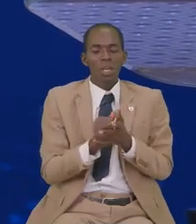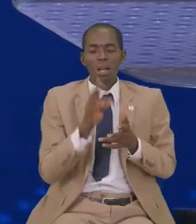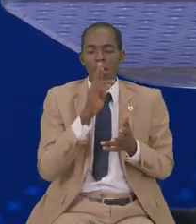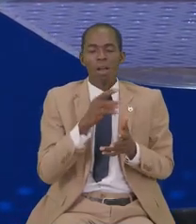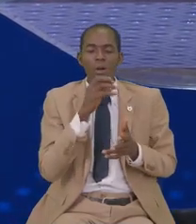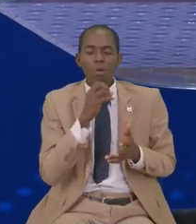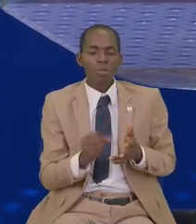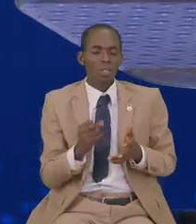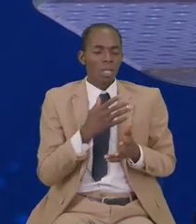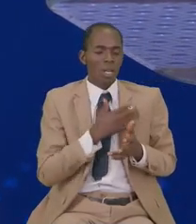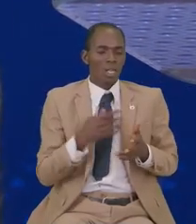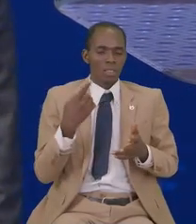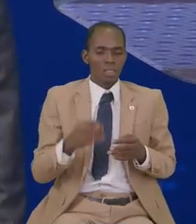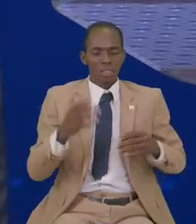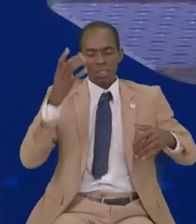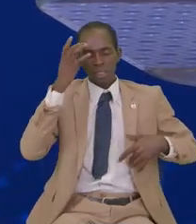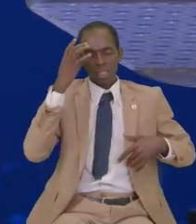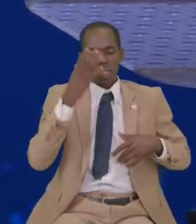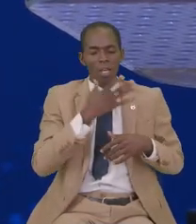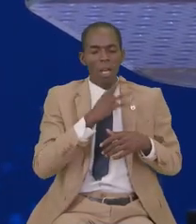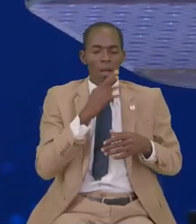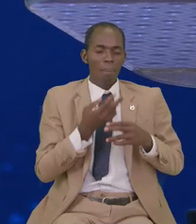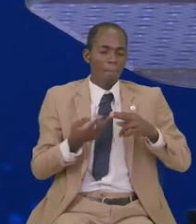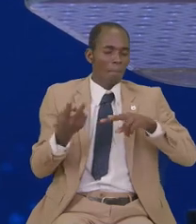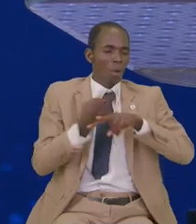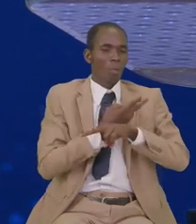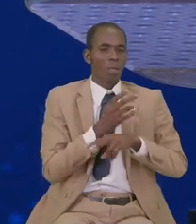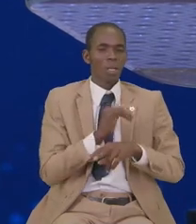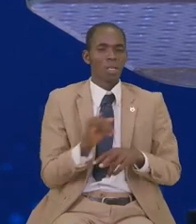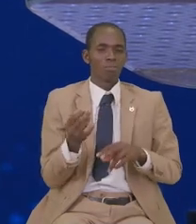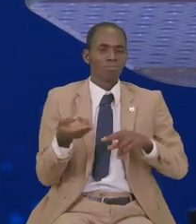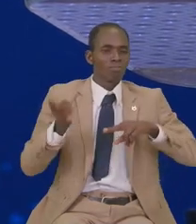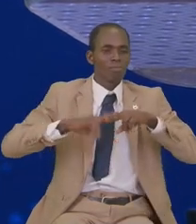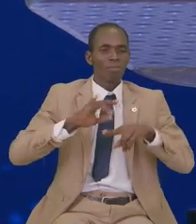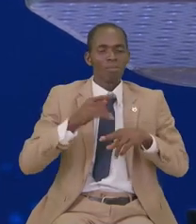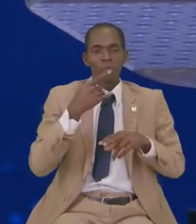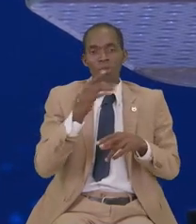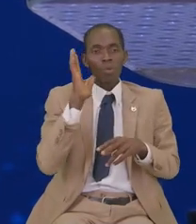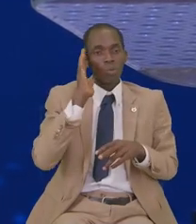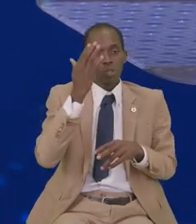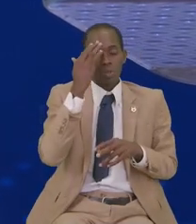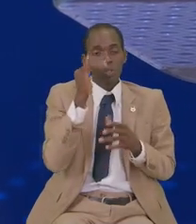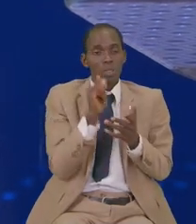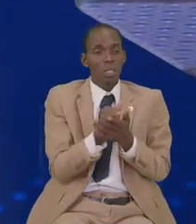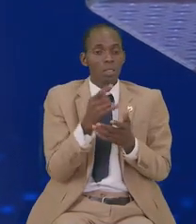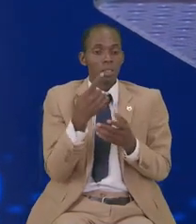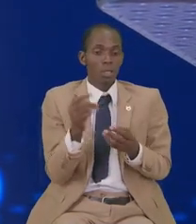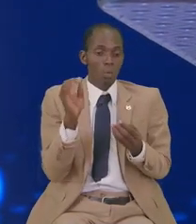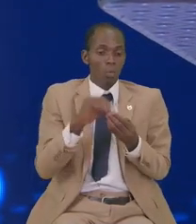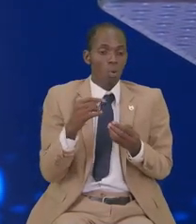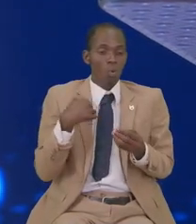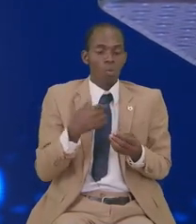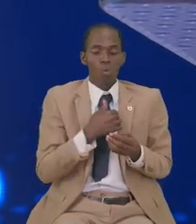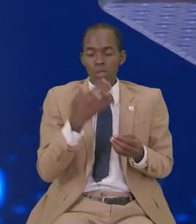are multiplying. You will think that, you know, the more we are civilized and the farther we go, you'll think